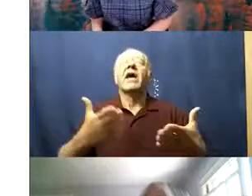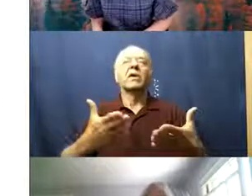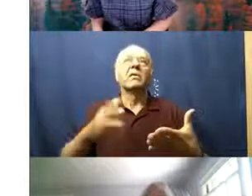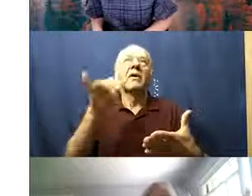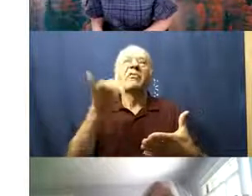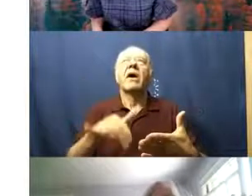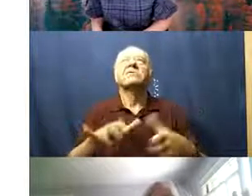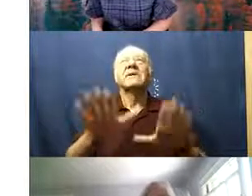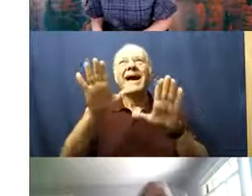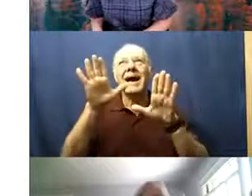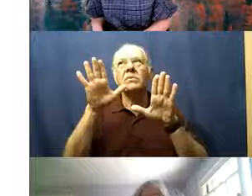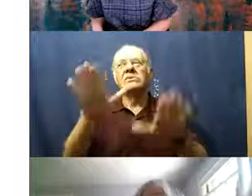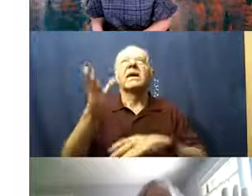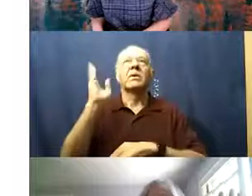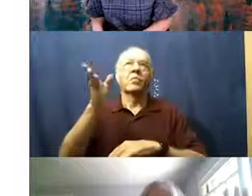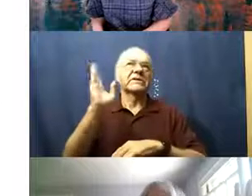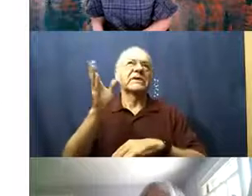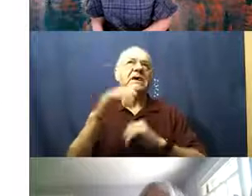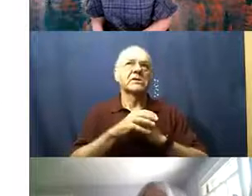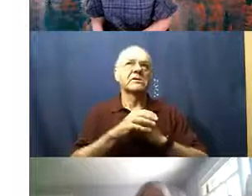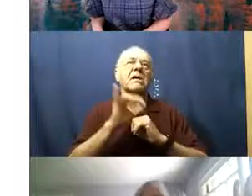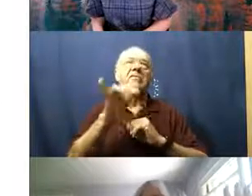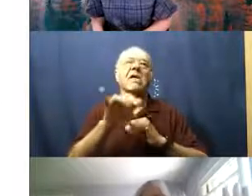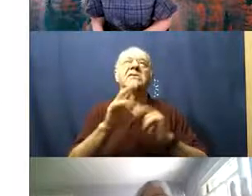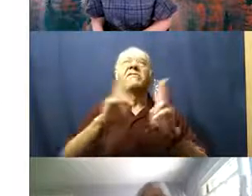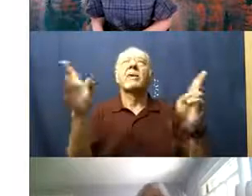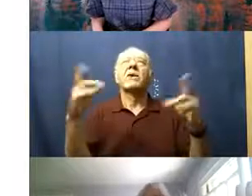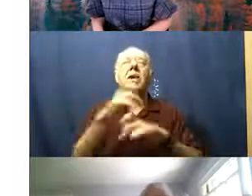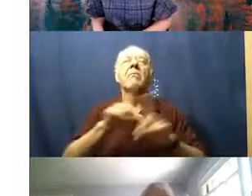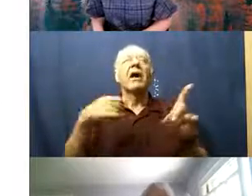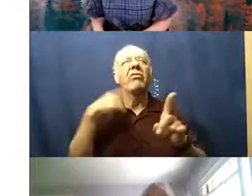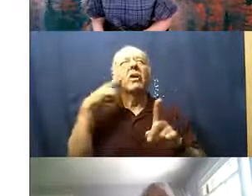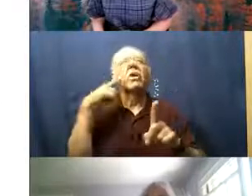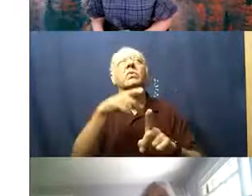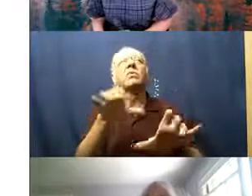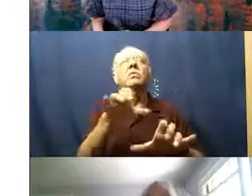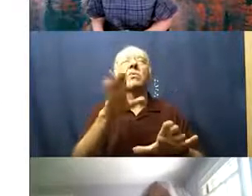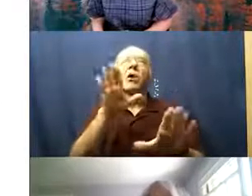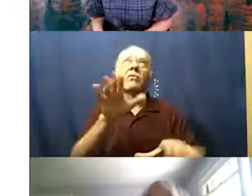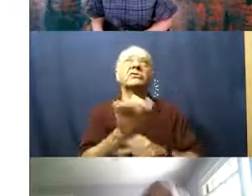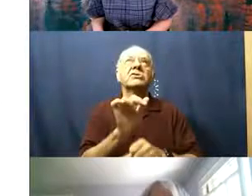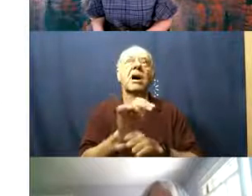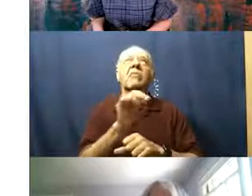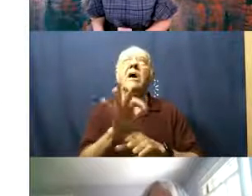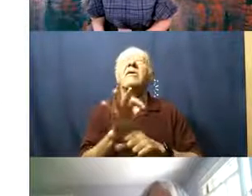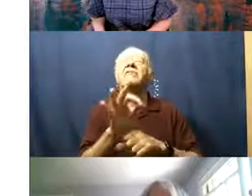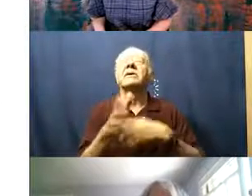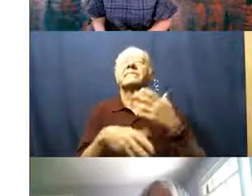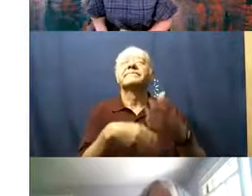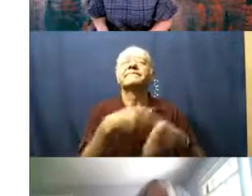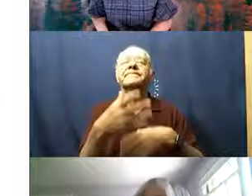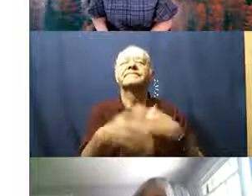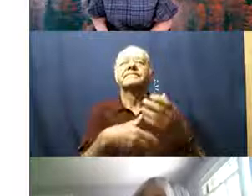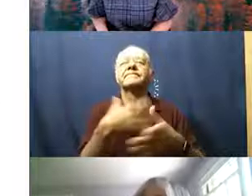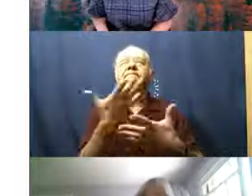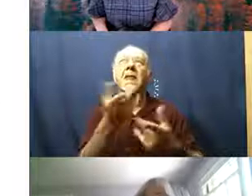an outstanding presentation. It's complicated, but I think you do a really great job of